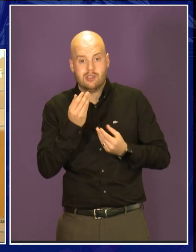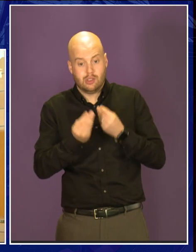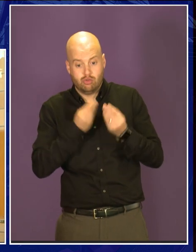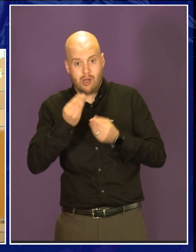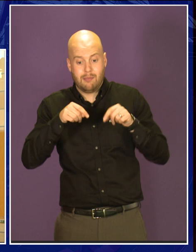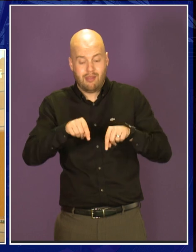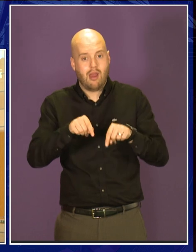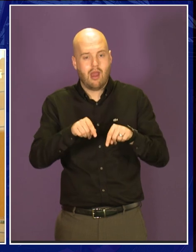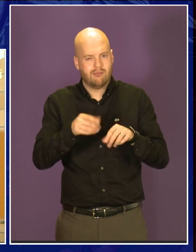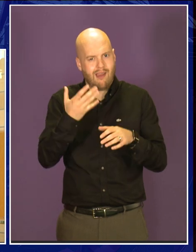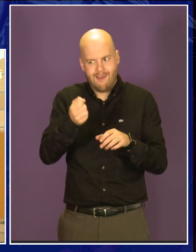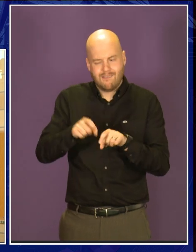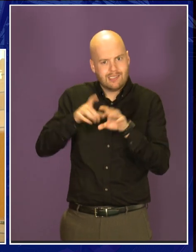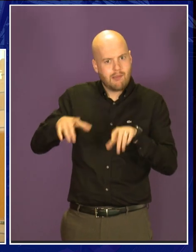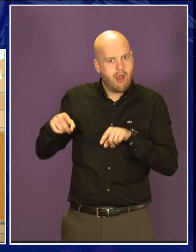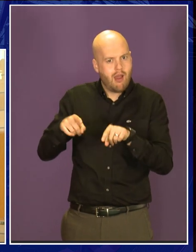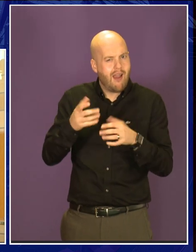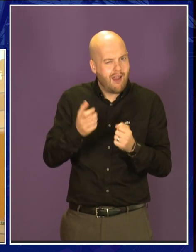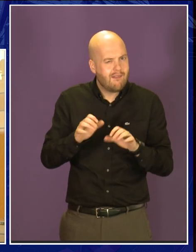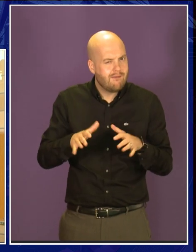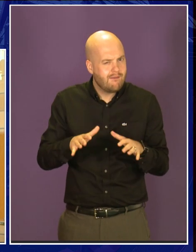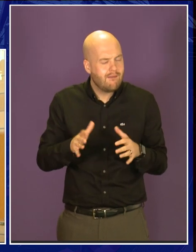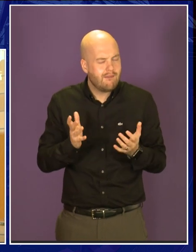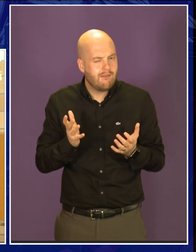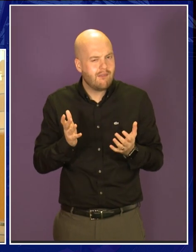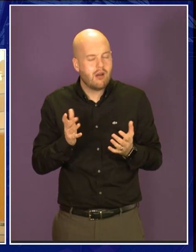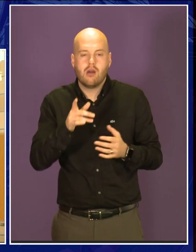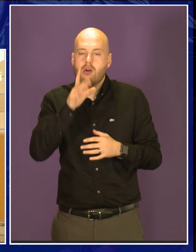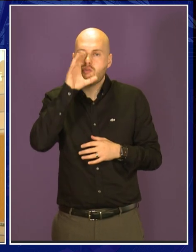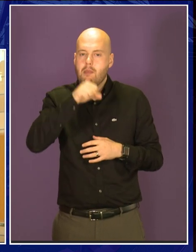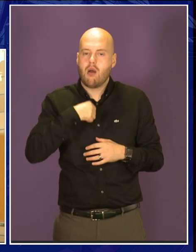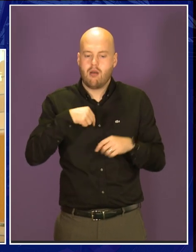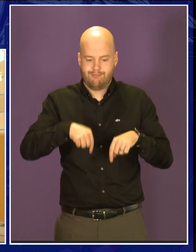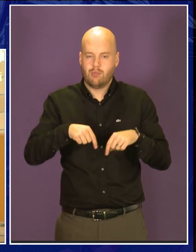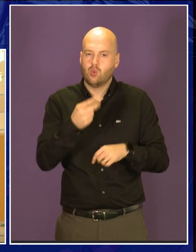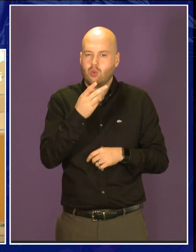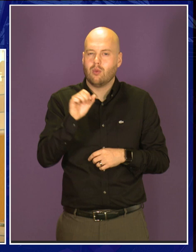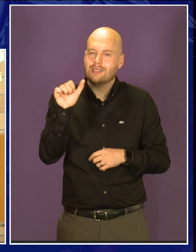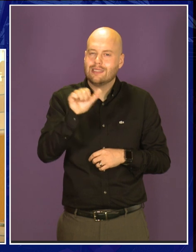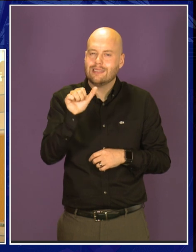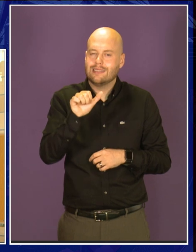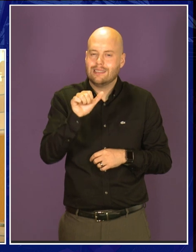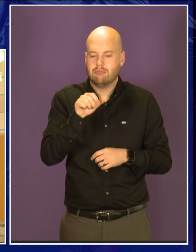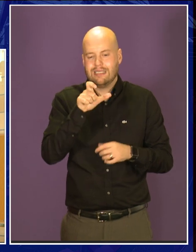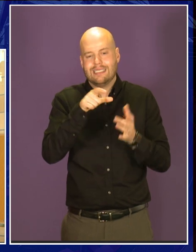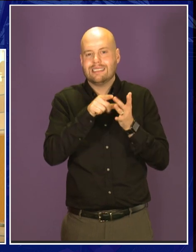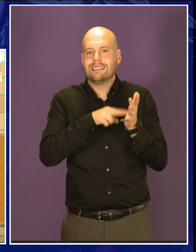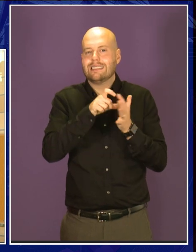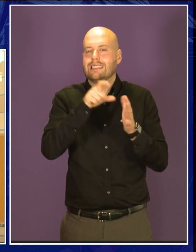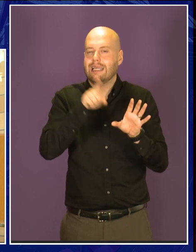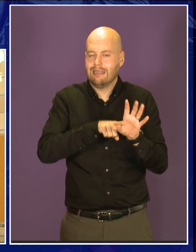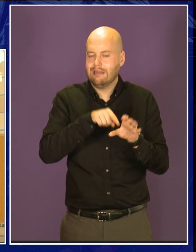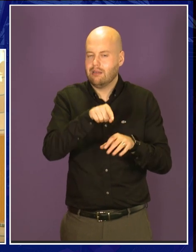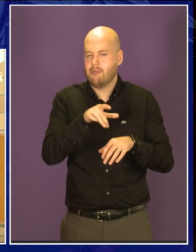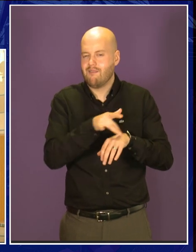is a parallel. So I'm thinking of one of our participants. Some of you saw, if you were here in 2016, Cindy Gilbertson, in her living